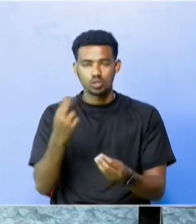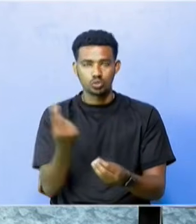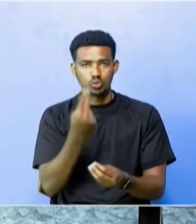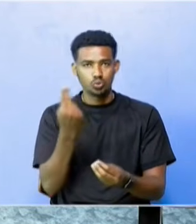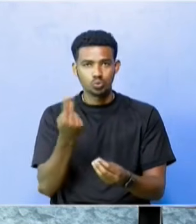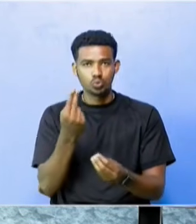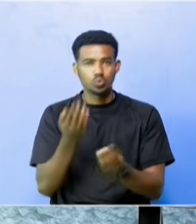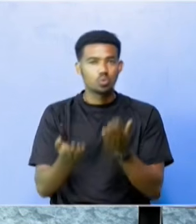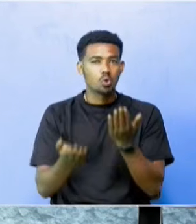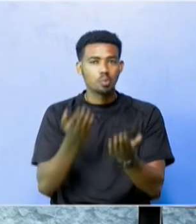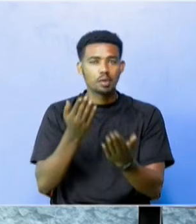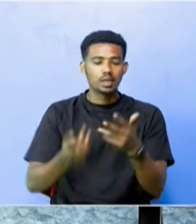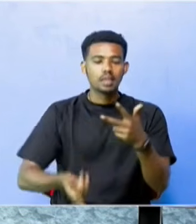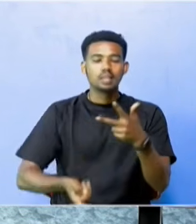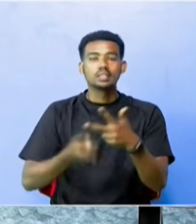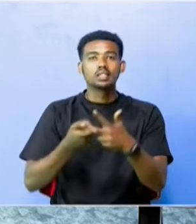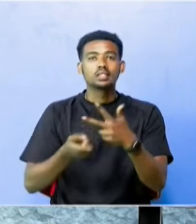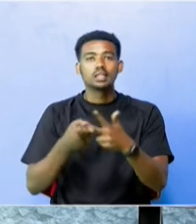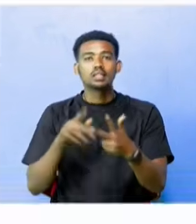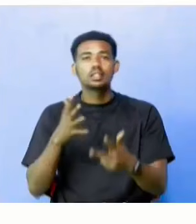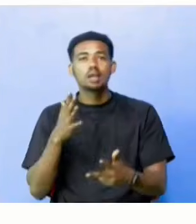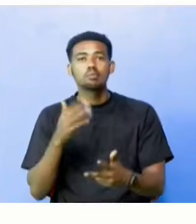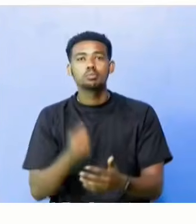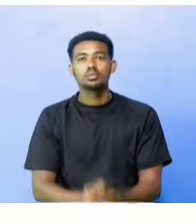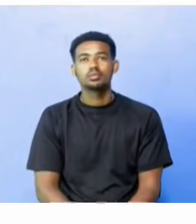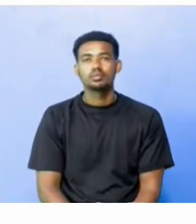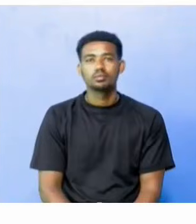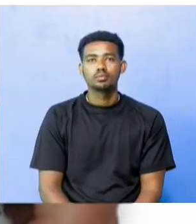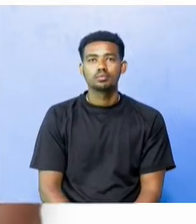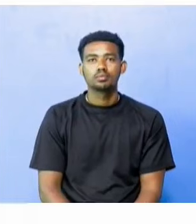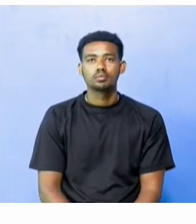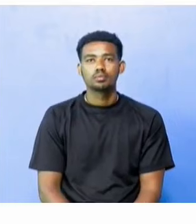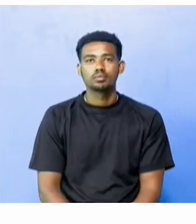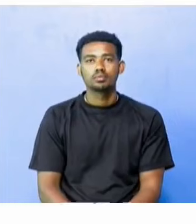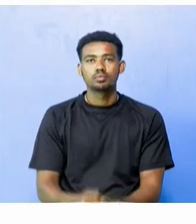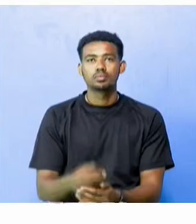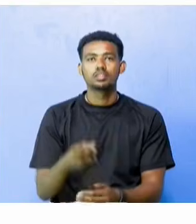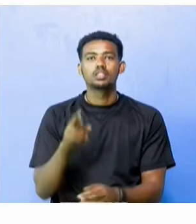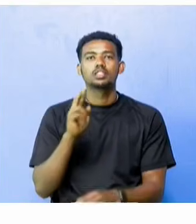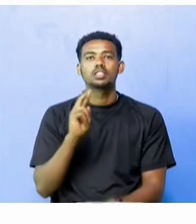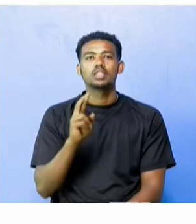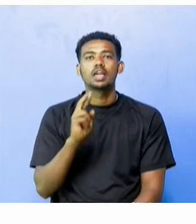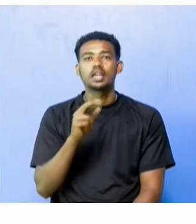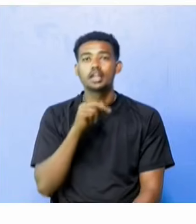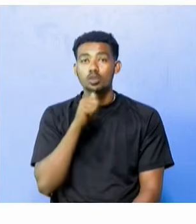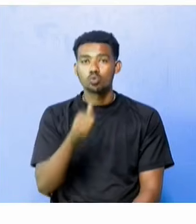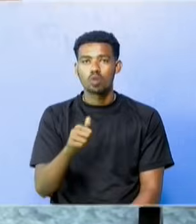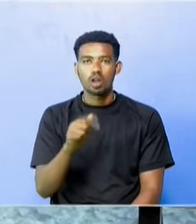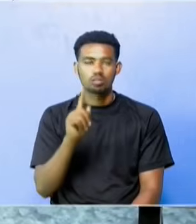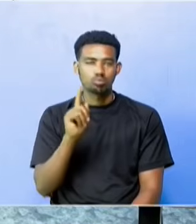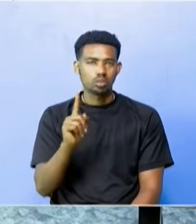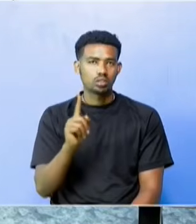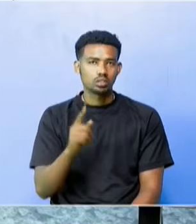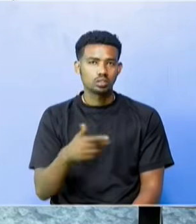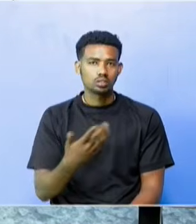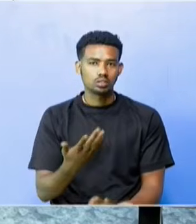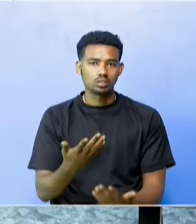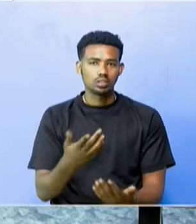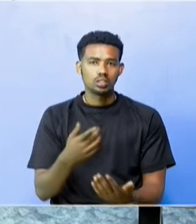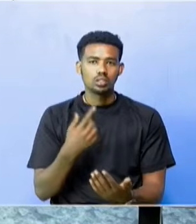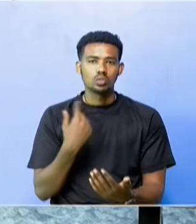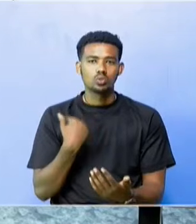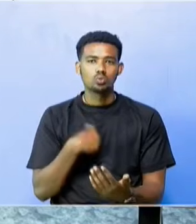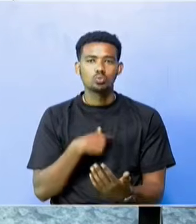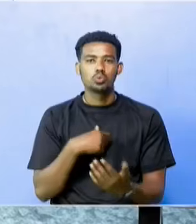And the third type are the irregular ones. Irregular means those who doesn't